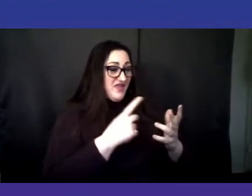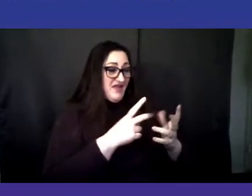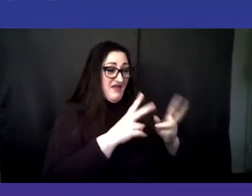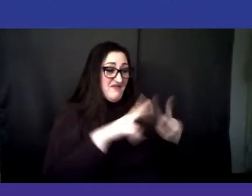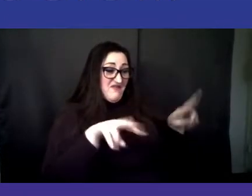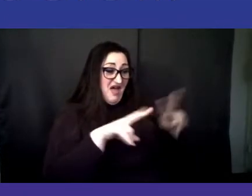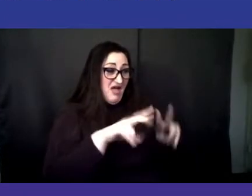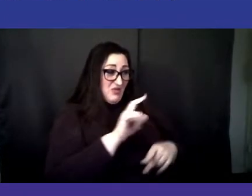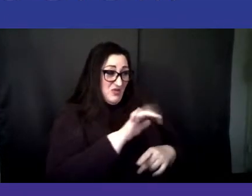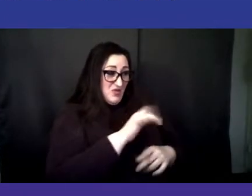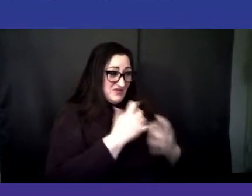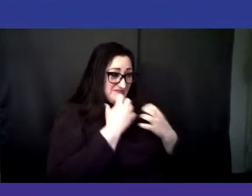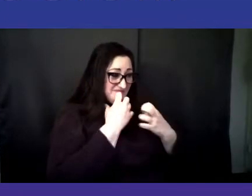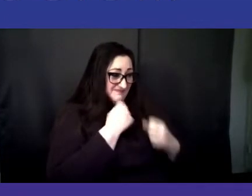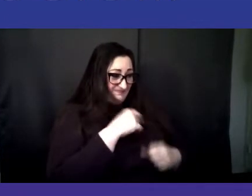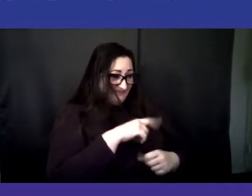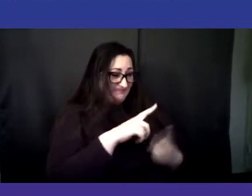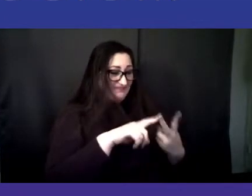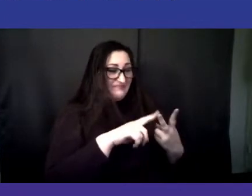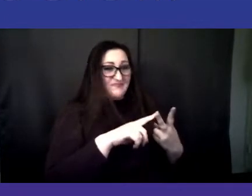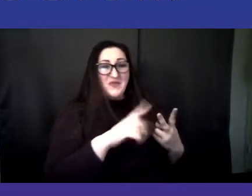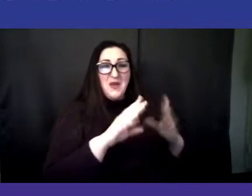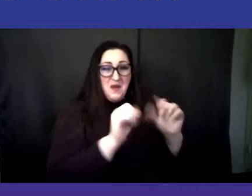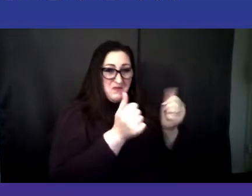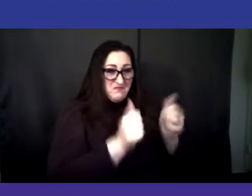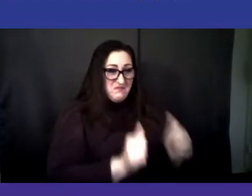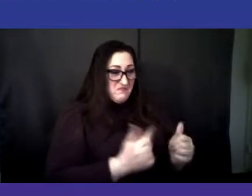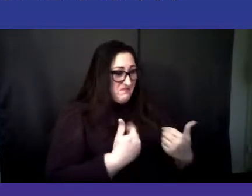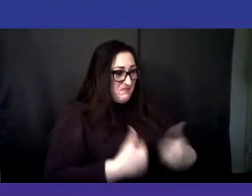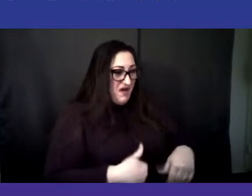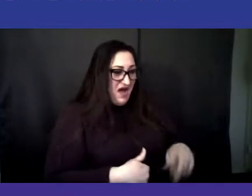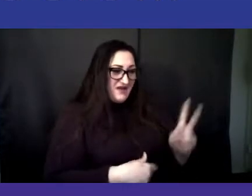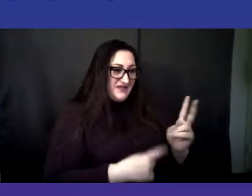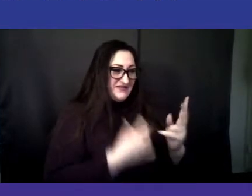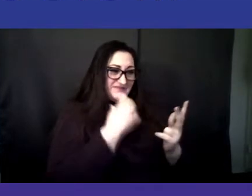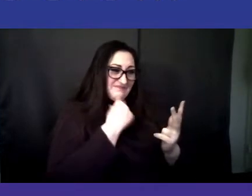in identities that before we have exploited.